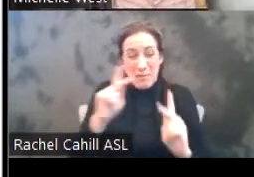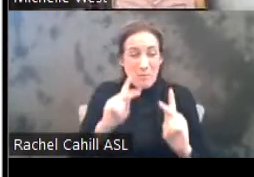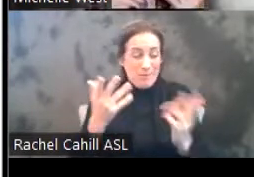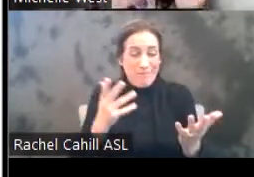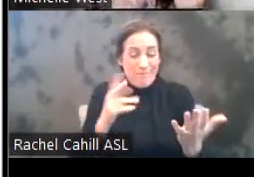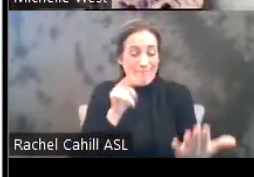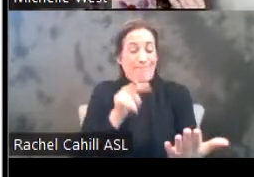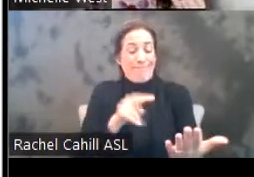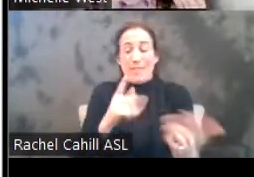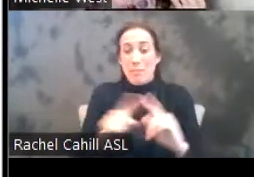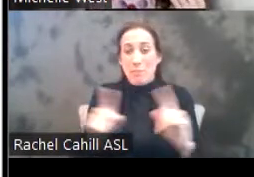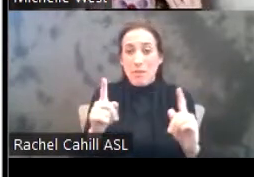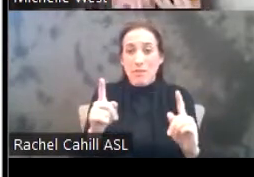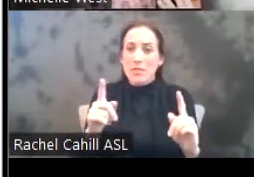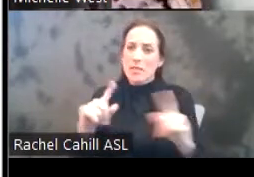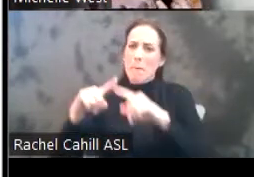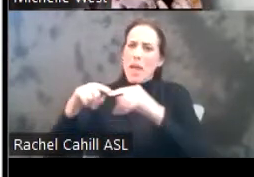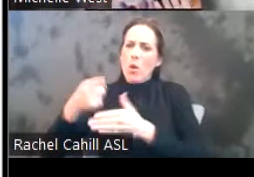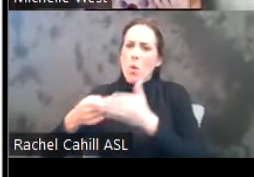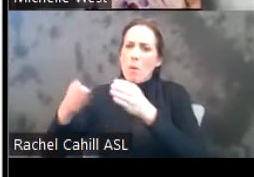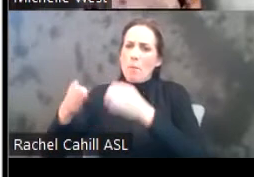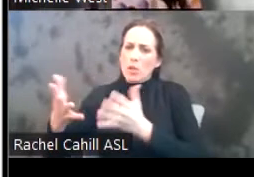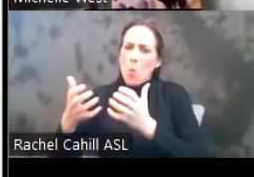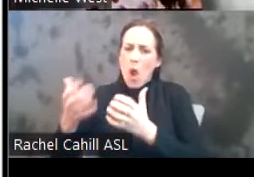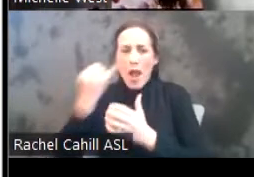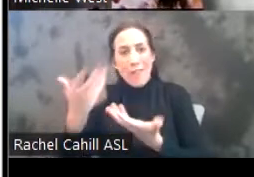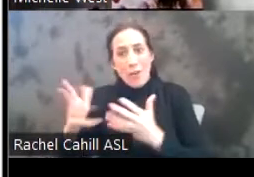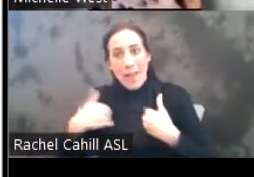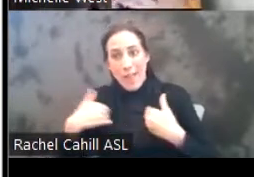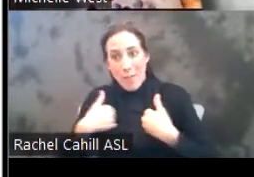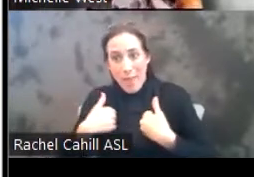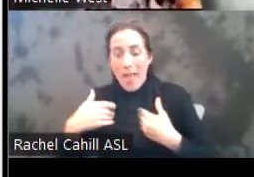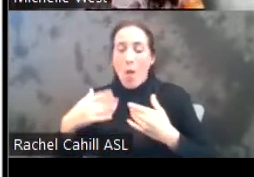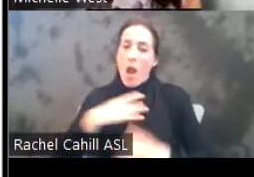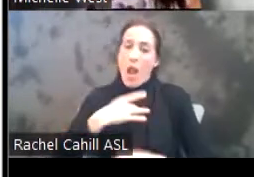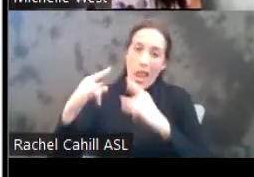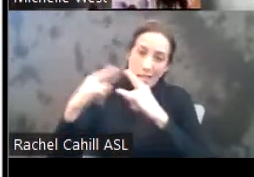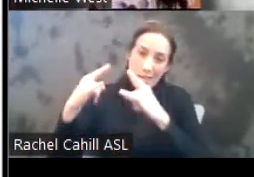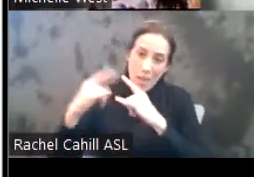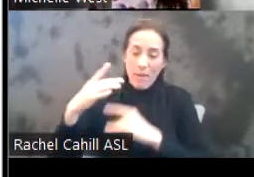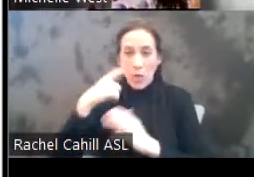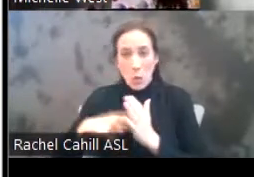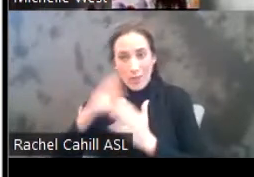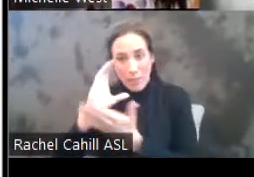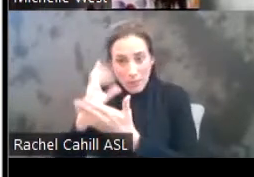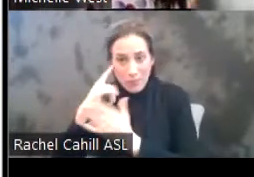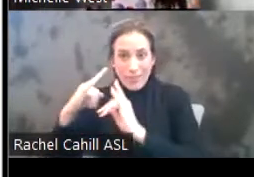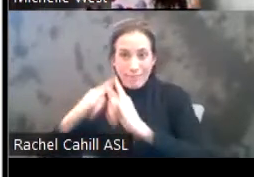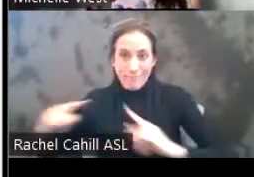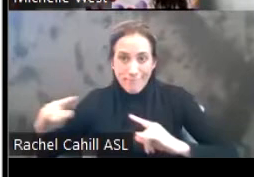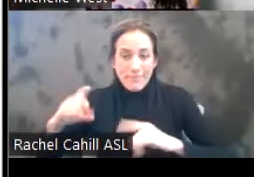it. Like if they want discount savings or if they already have a pet or maybe they like camping so they notice the tent, things like that.